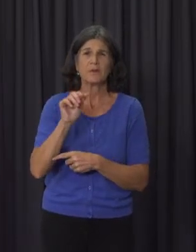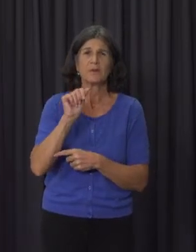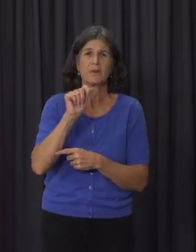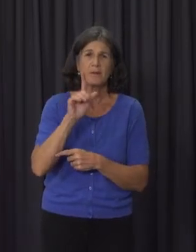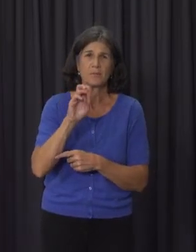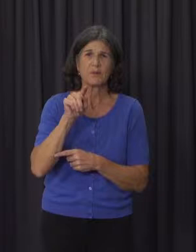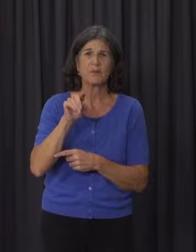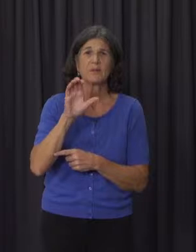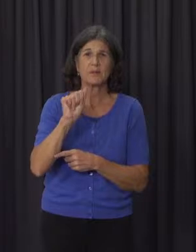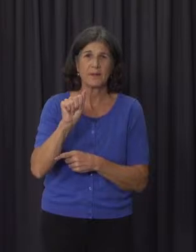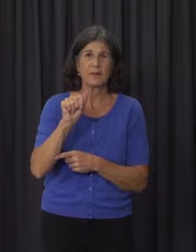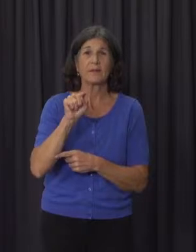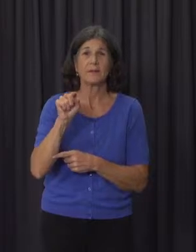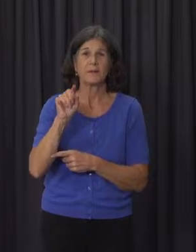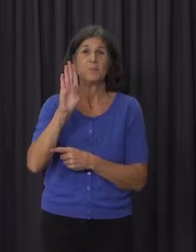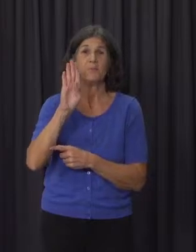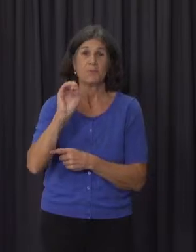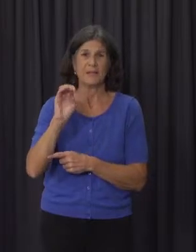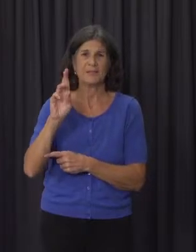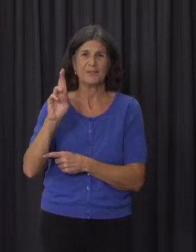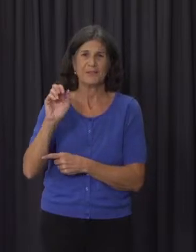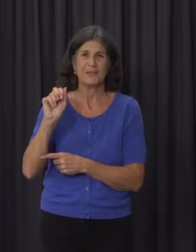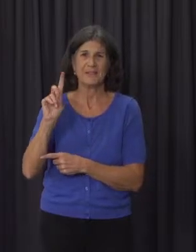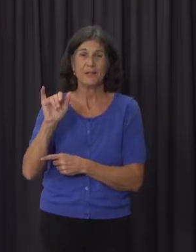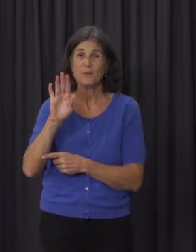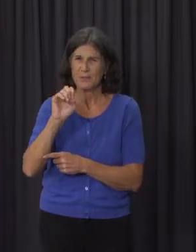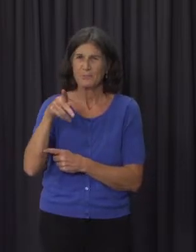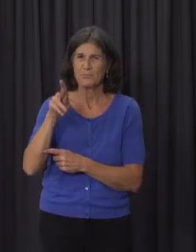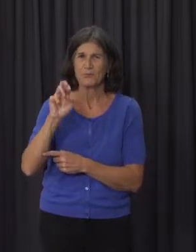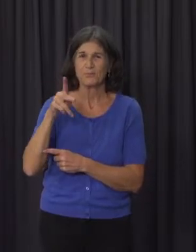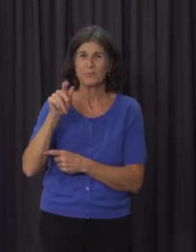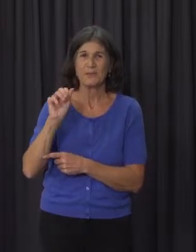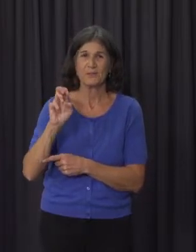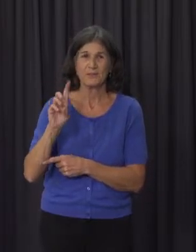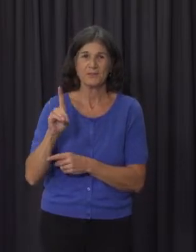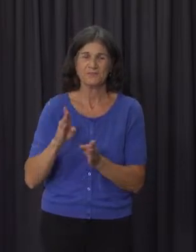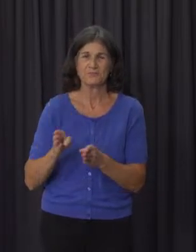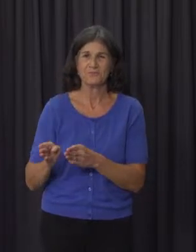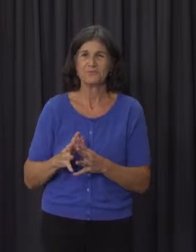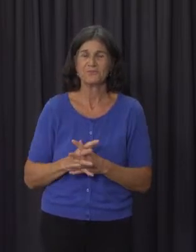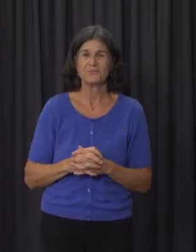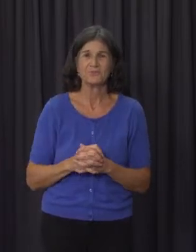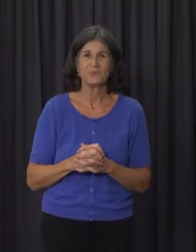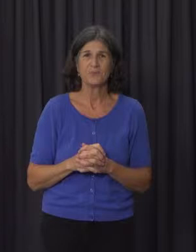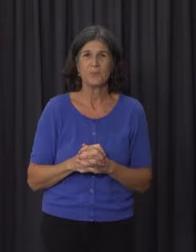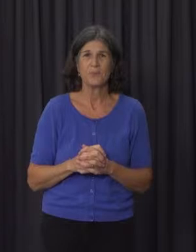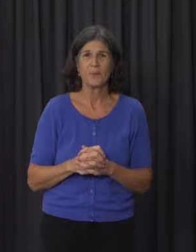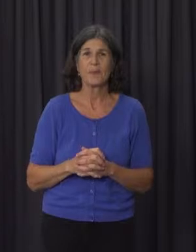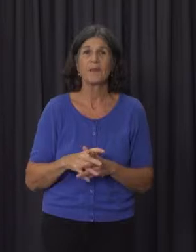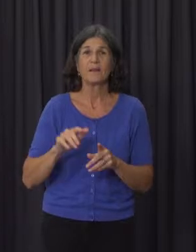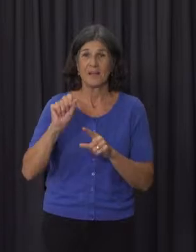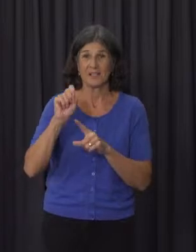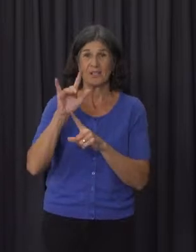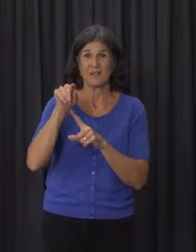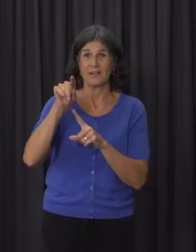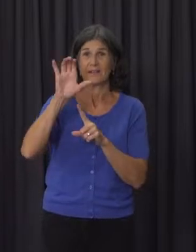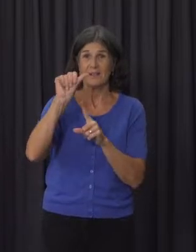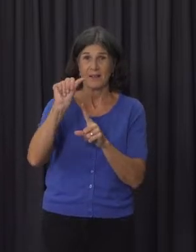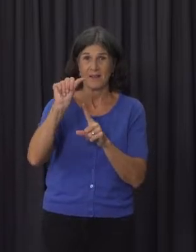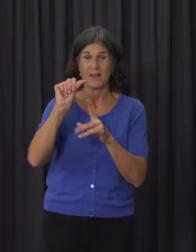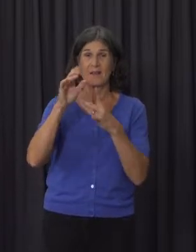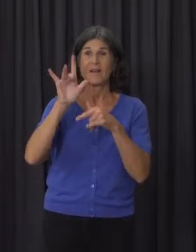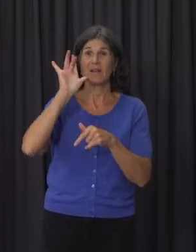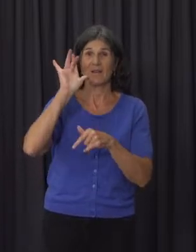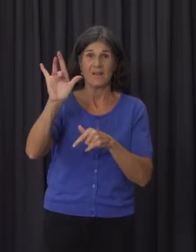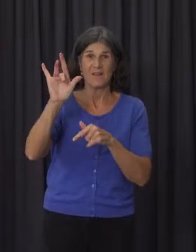alberta.ca/beprepared without any spaces. The link is on the alberta.ca/emergency website. I'm asking all Albertans to